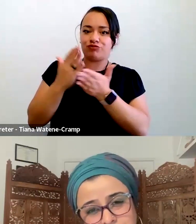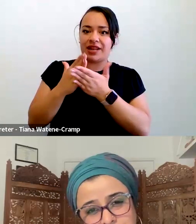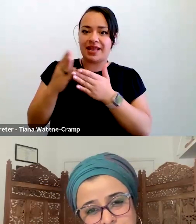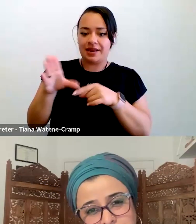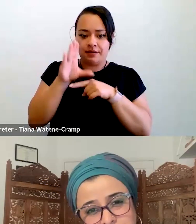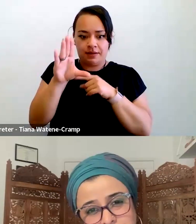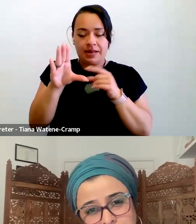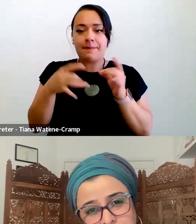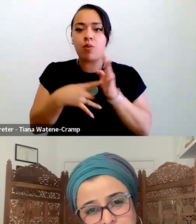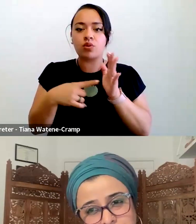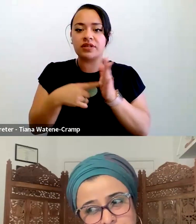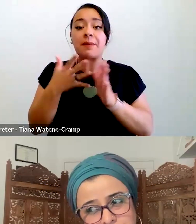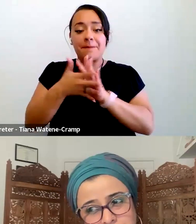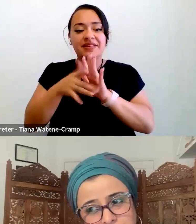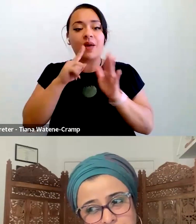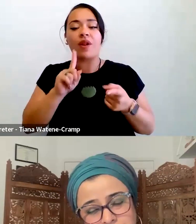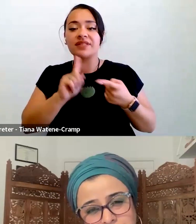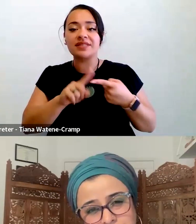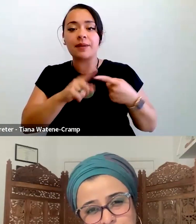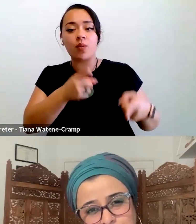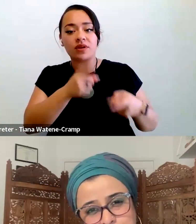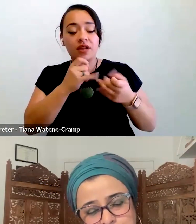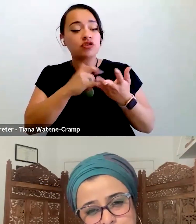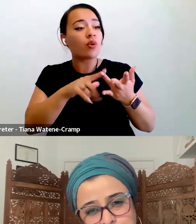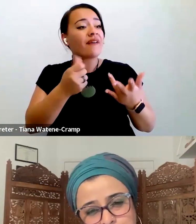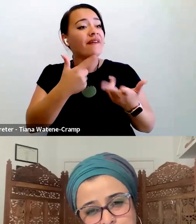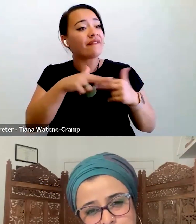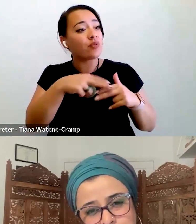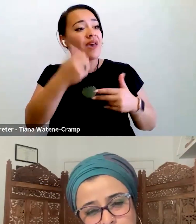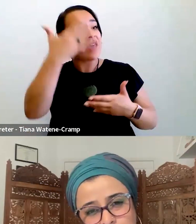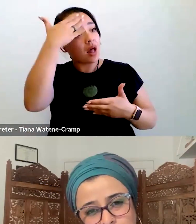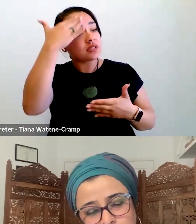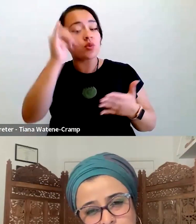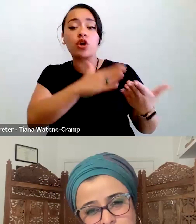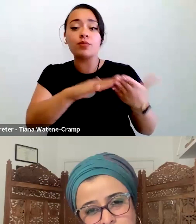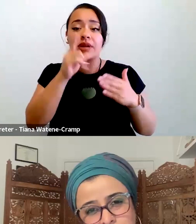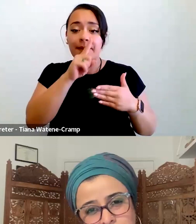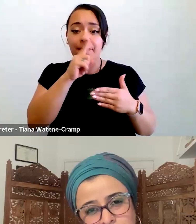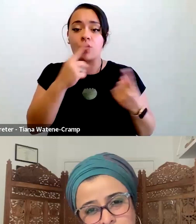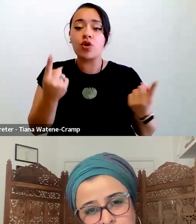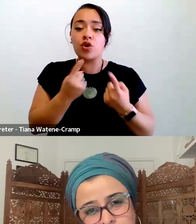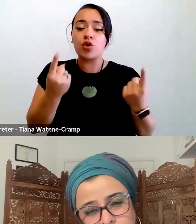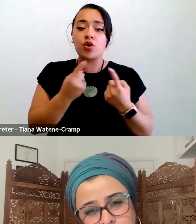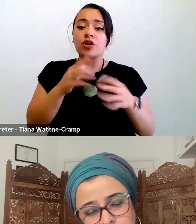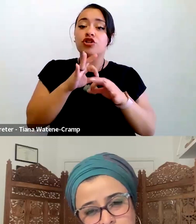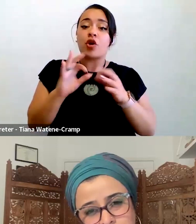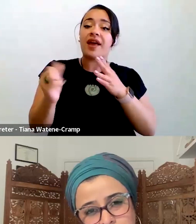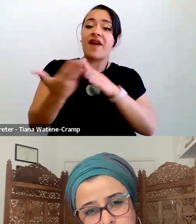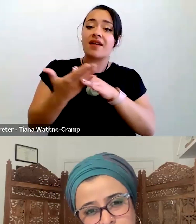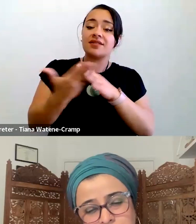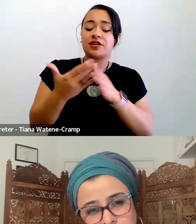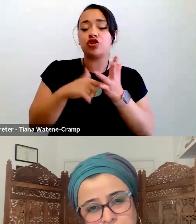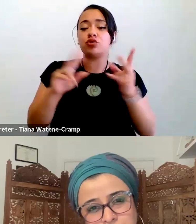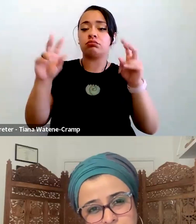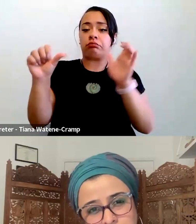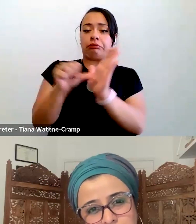sustainable engagement. So if you've got elders or community people who are not, don't have access to that capital,